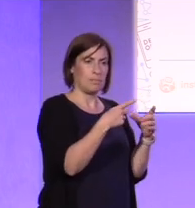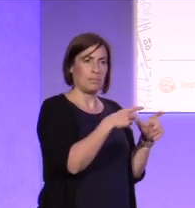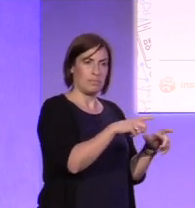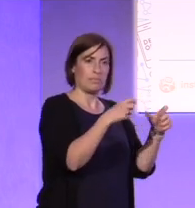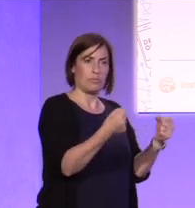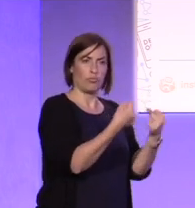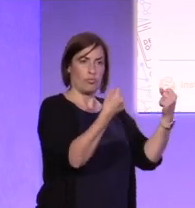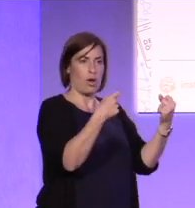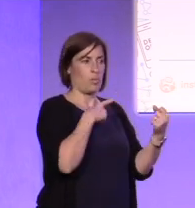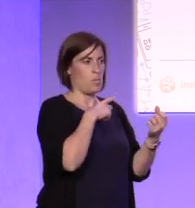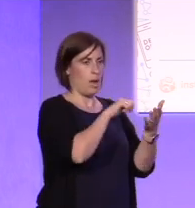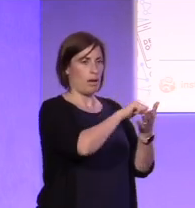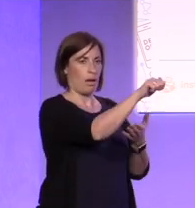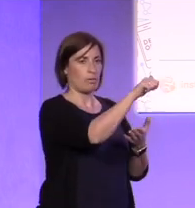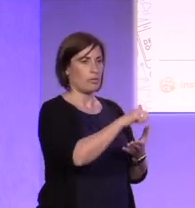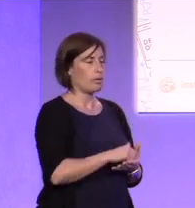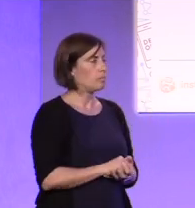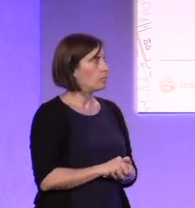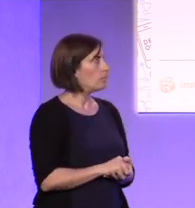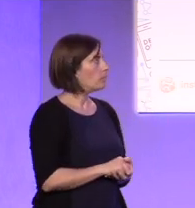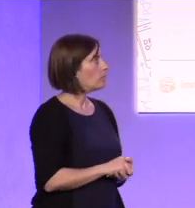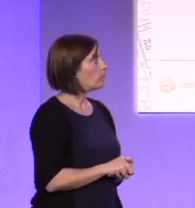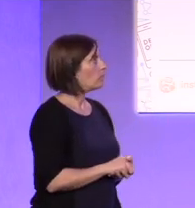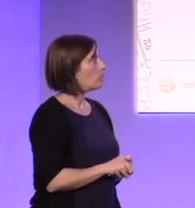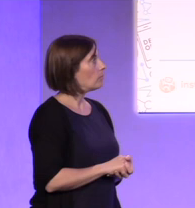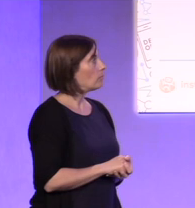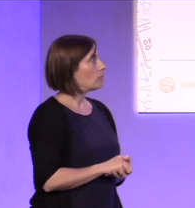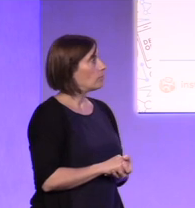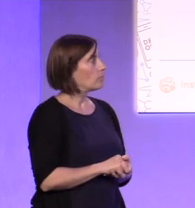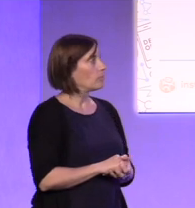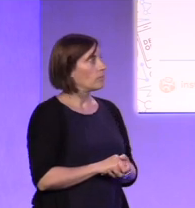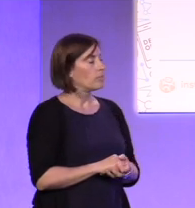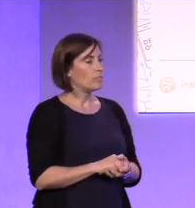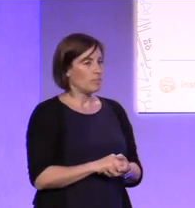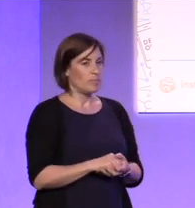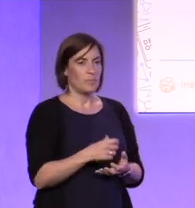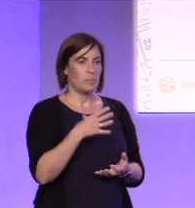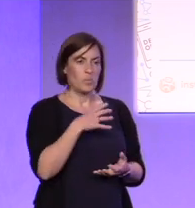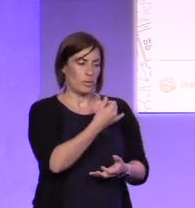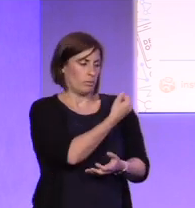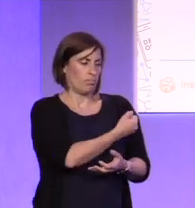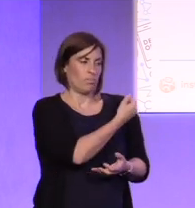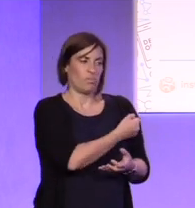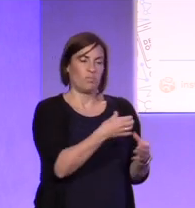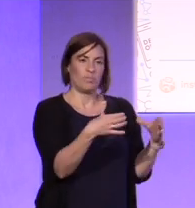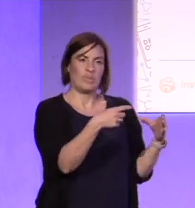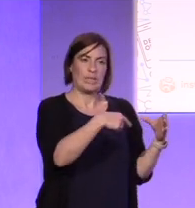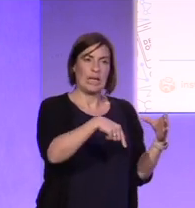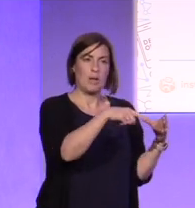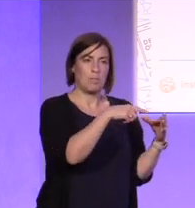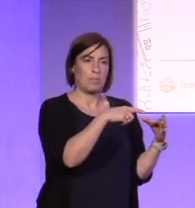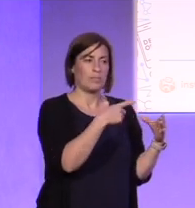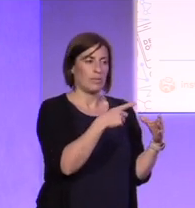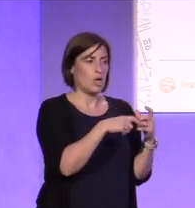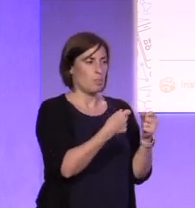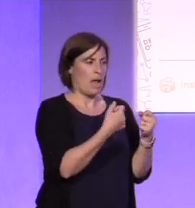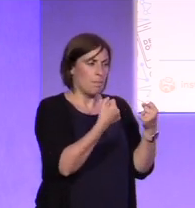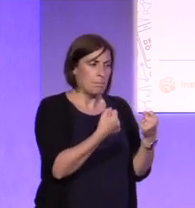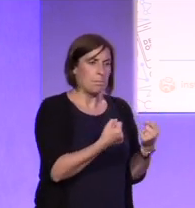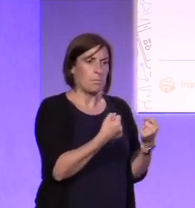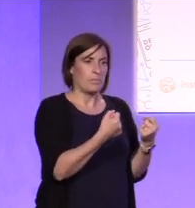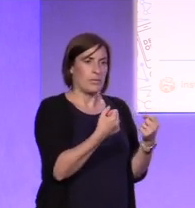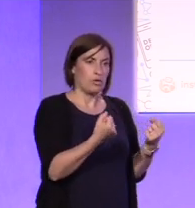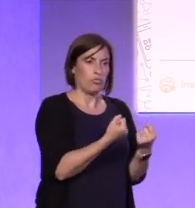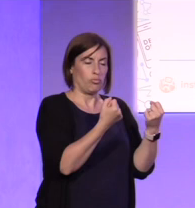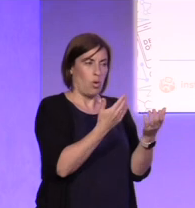if we want to build high-performing teams. And that doesn't matter if we're in the DevOps space, the Agile space, or any other space. And this